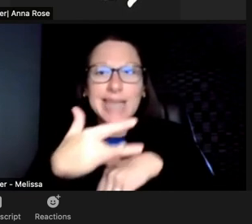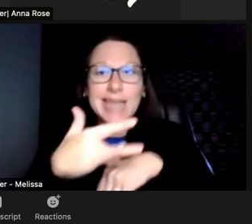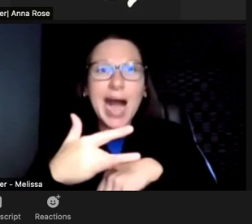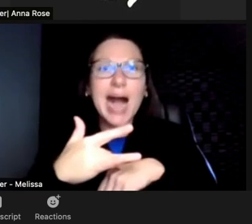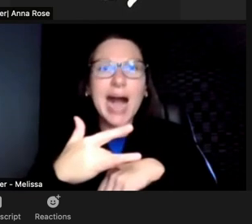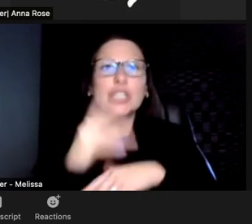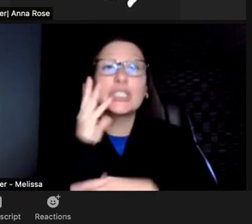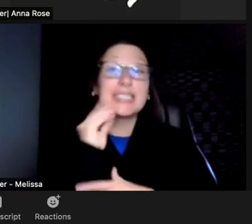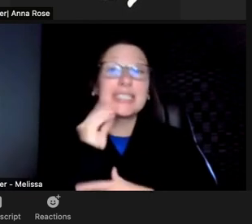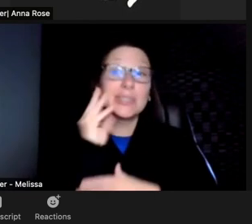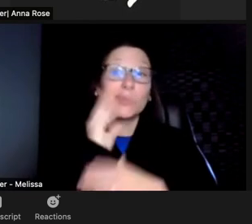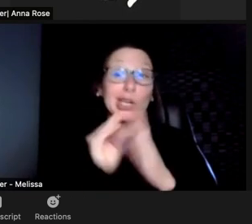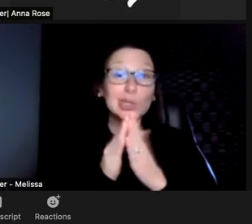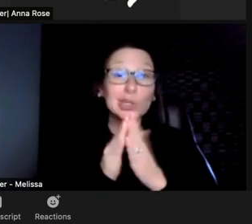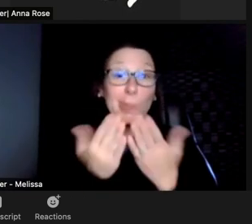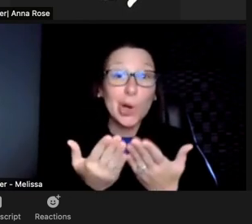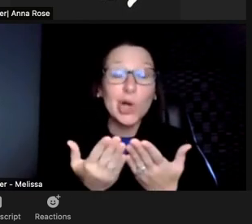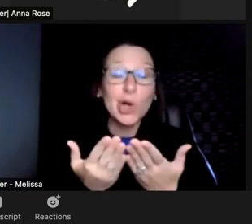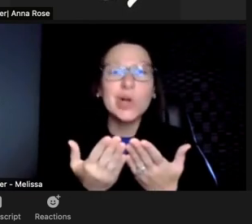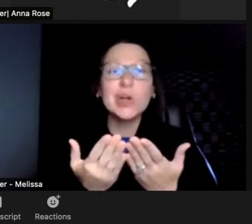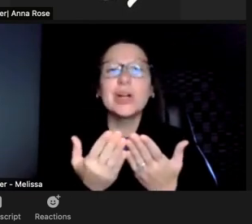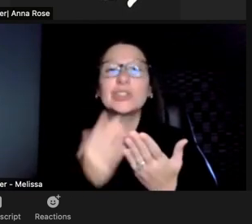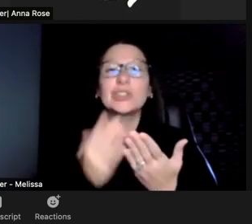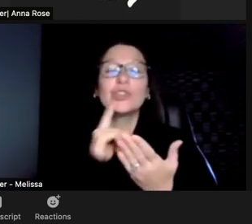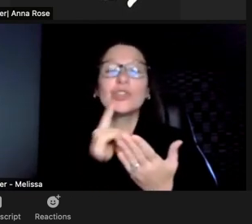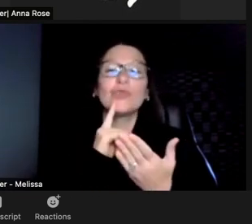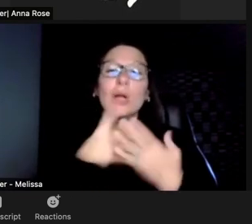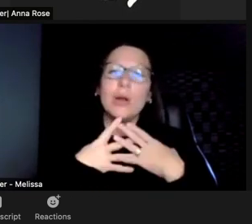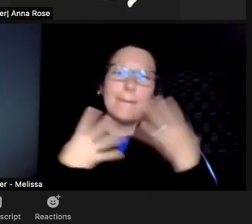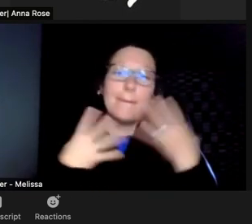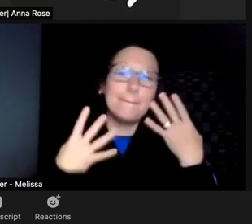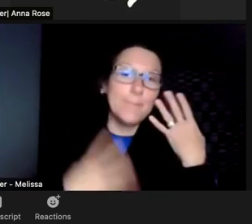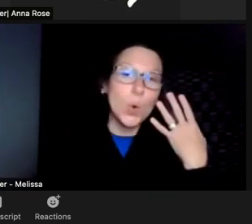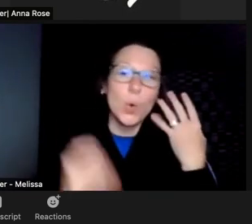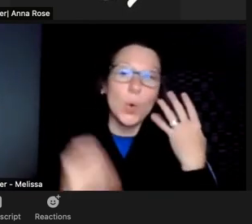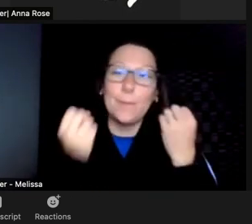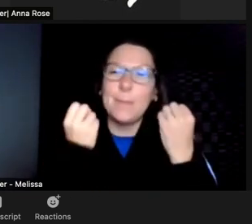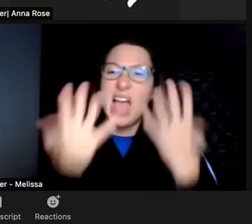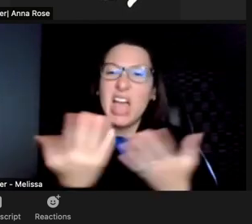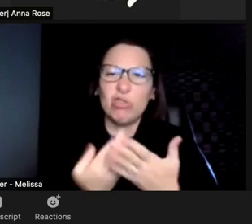are a way to do that, and there's just a ton more resources on this stuff,